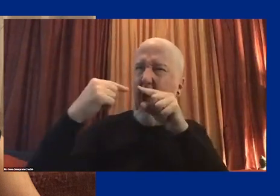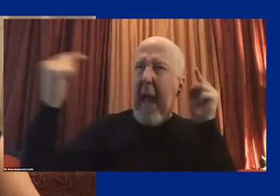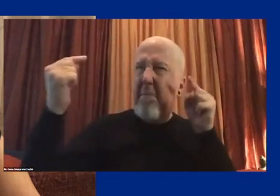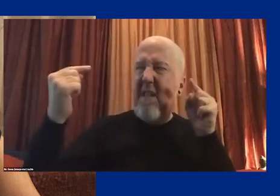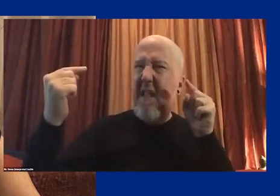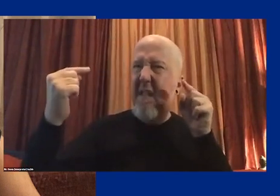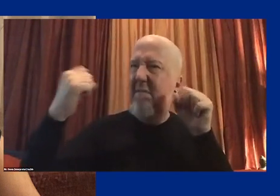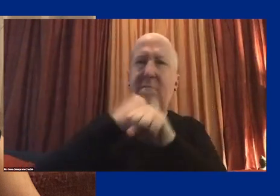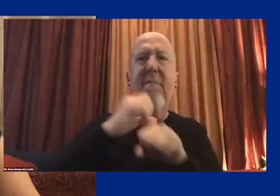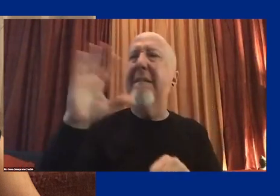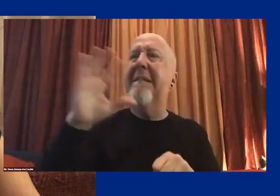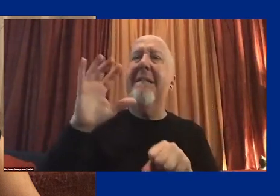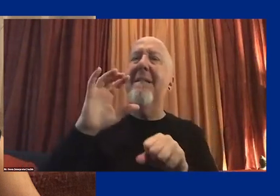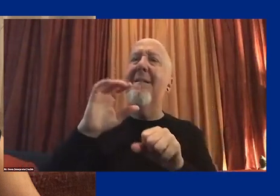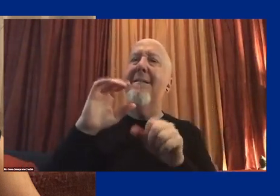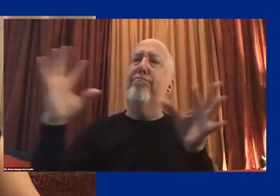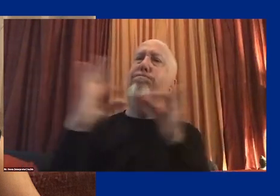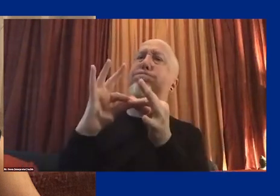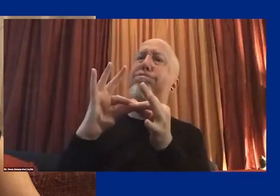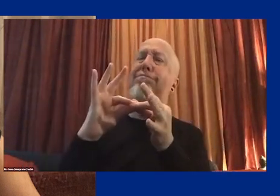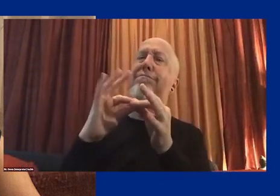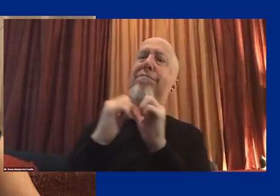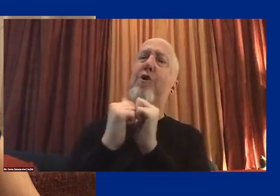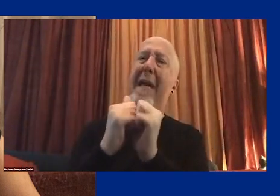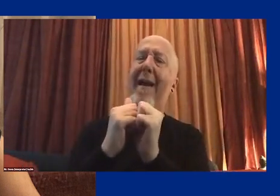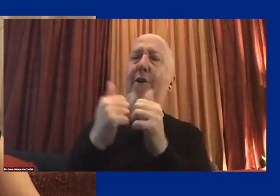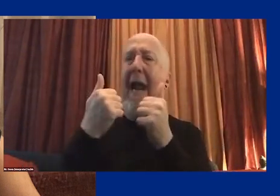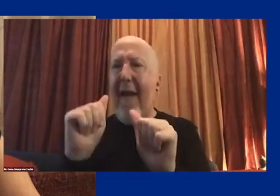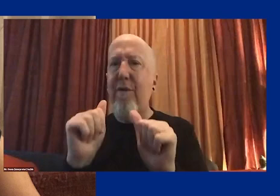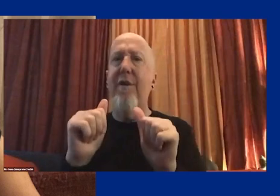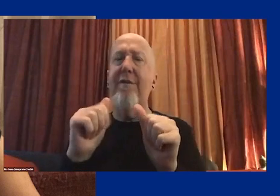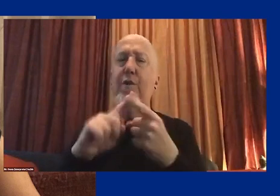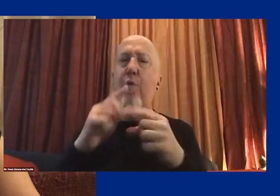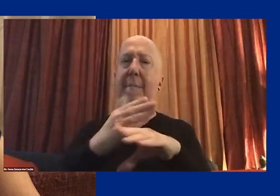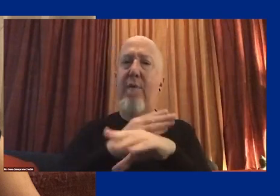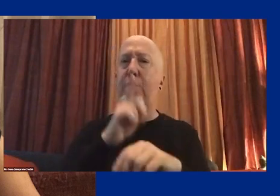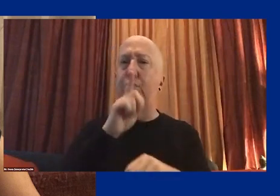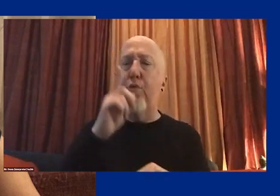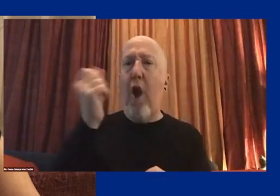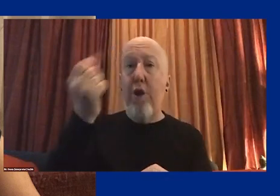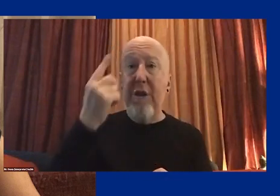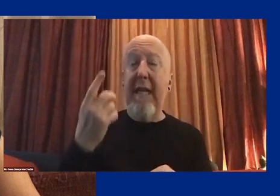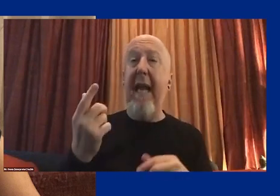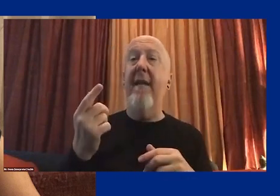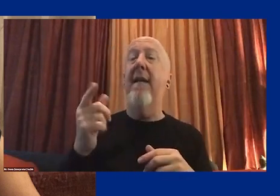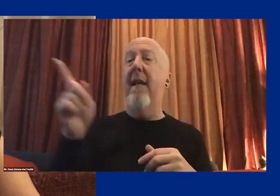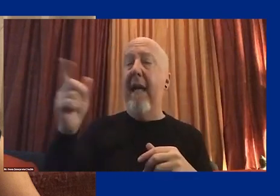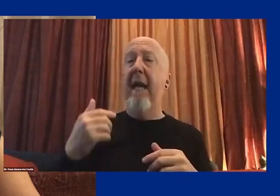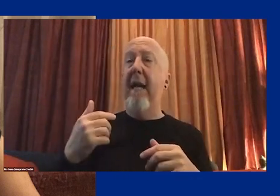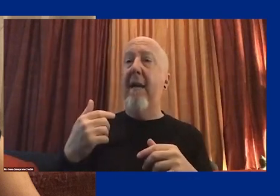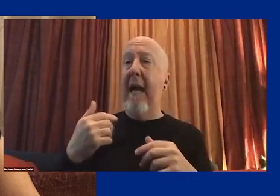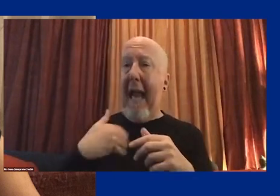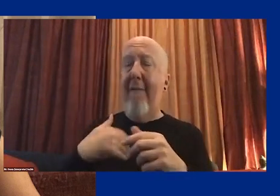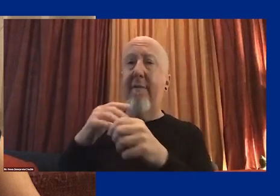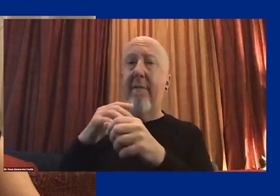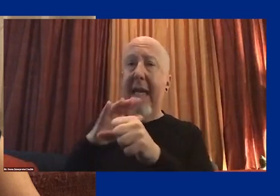a joint effort. This is a community effort. So understanding that having adequate equipment, whether